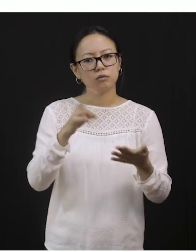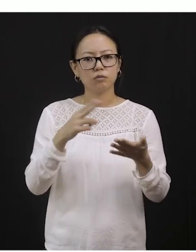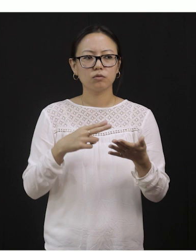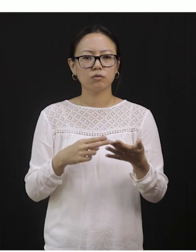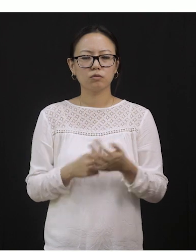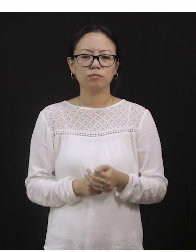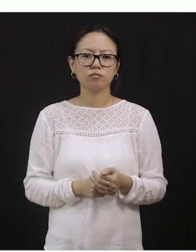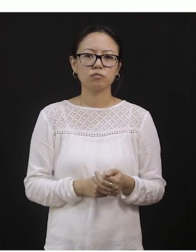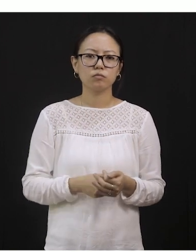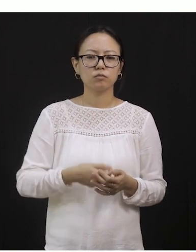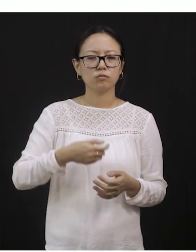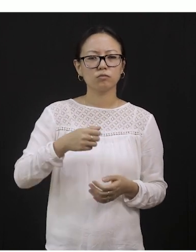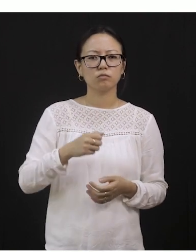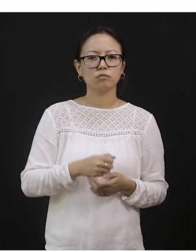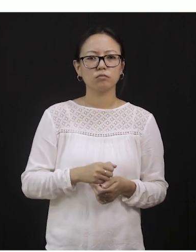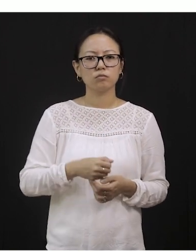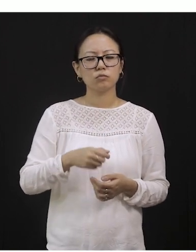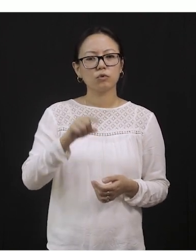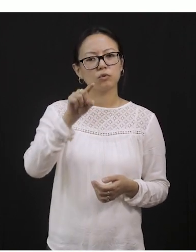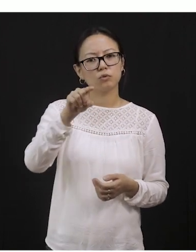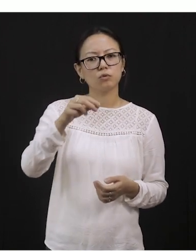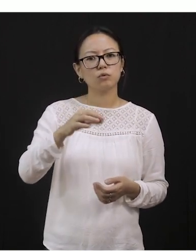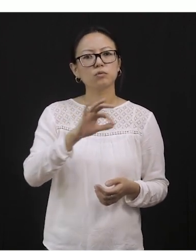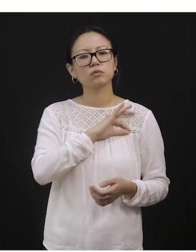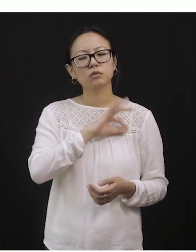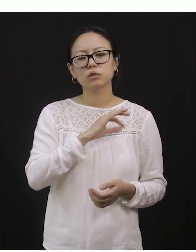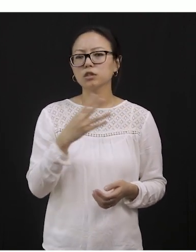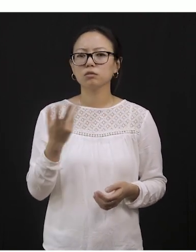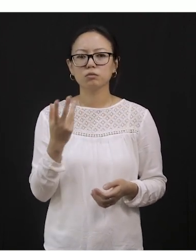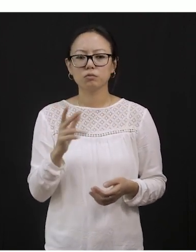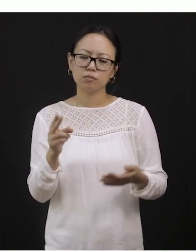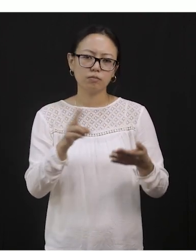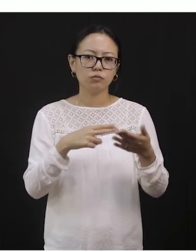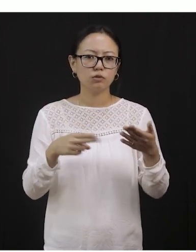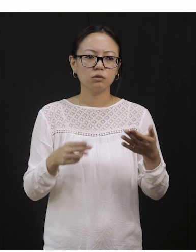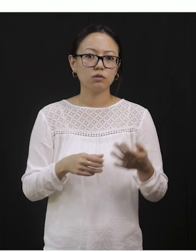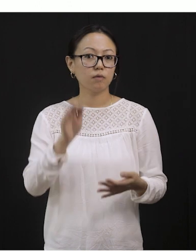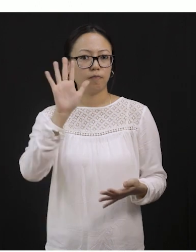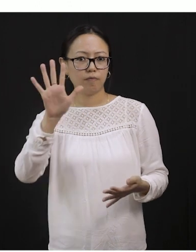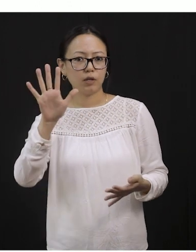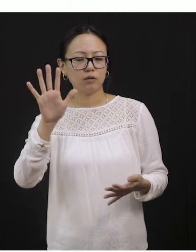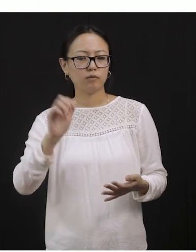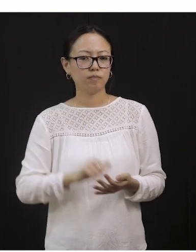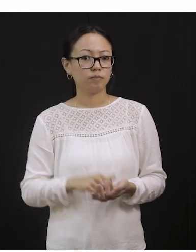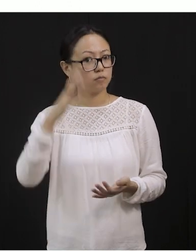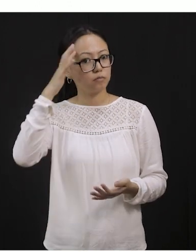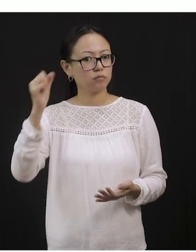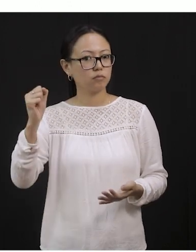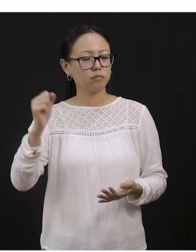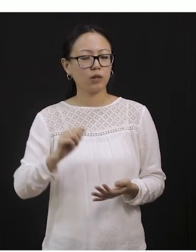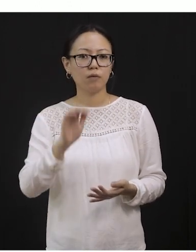draw them. That is your choice. Okay, so any 5 of your favorite cartoon character you have to